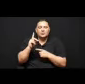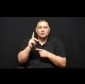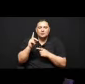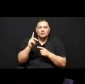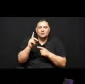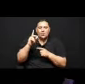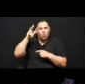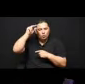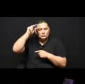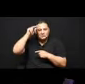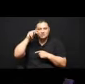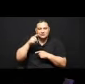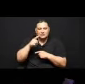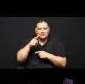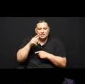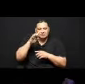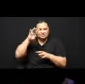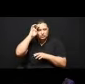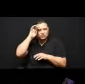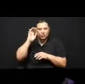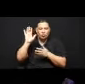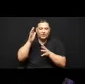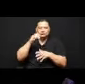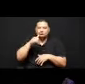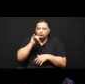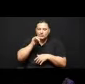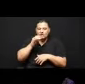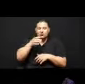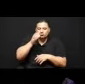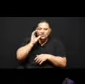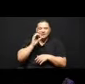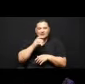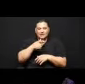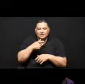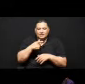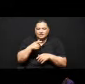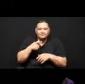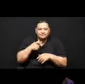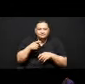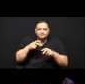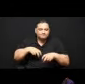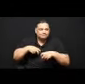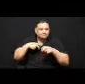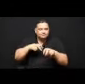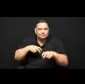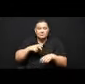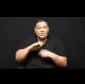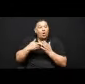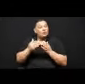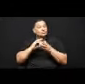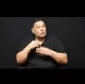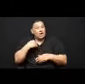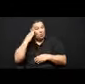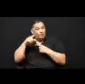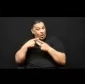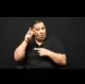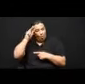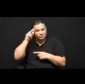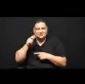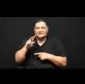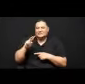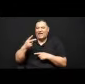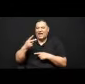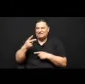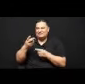plain. All the stories I know about horse are secondhand, told to me by buffalo, an oiler with